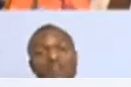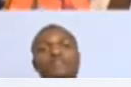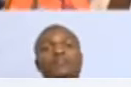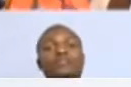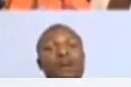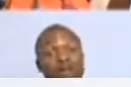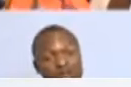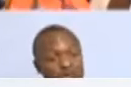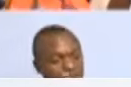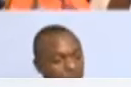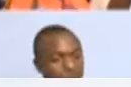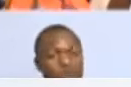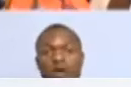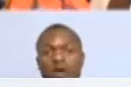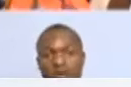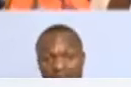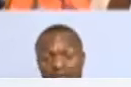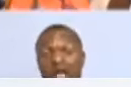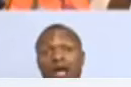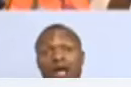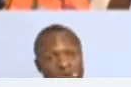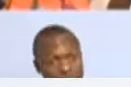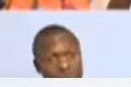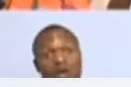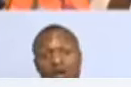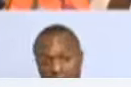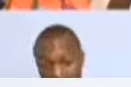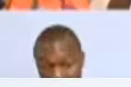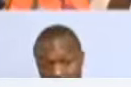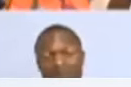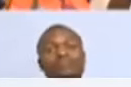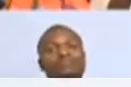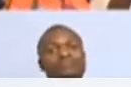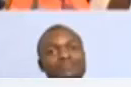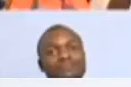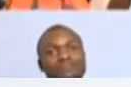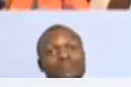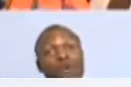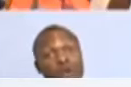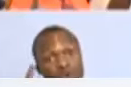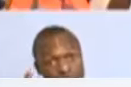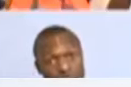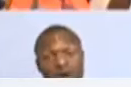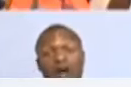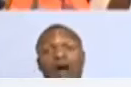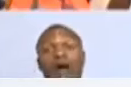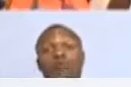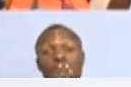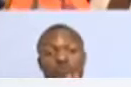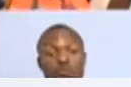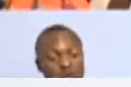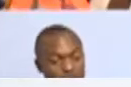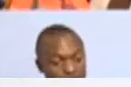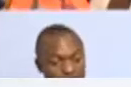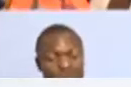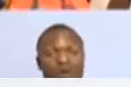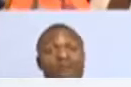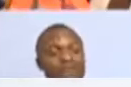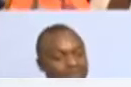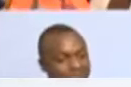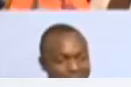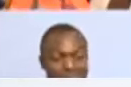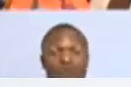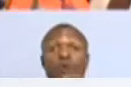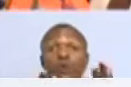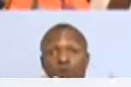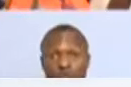the wetlands. And the wetlands component really is one great opportunity for our country. And so we want